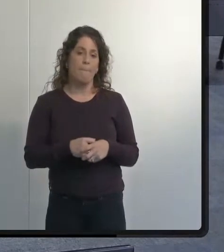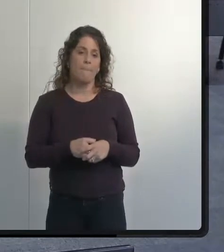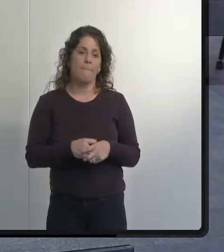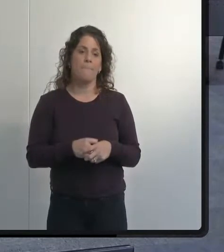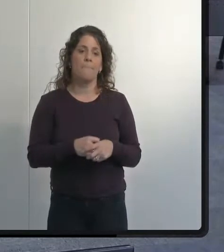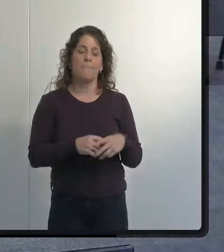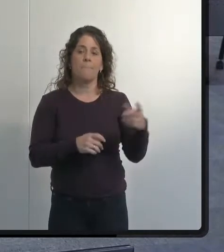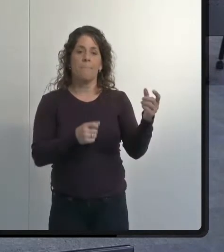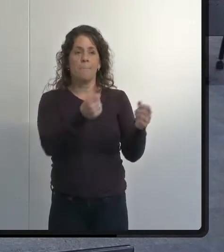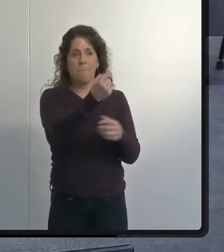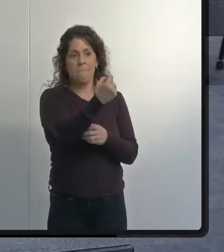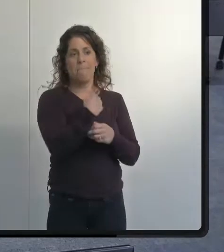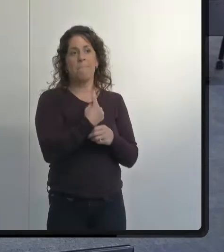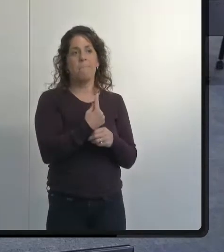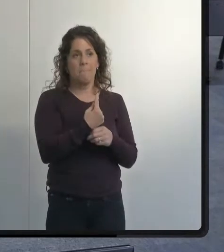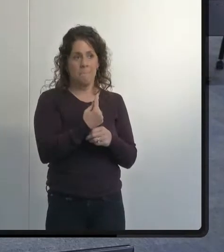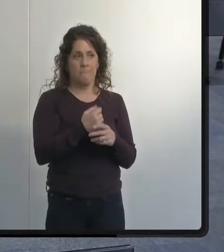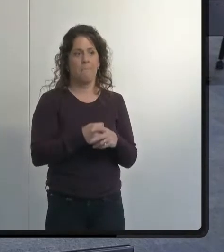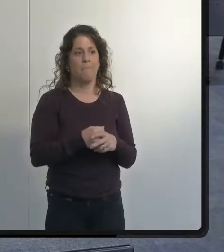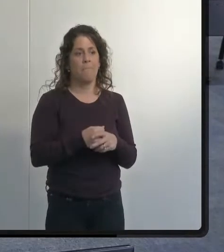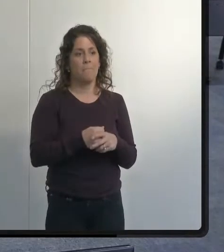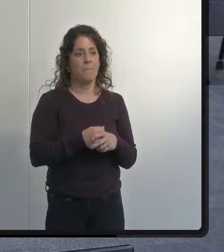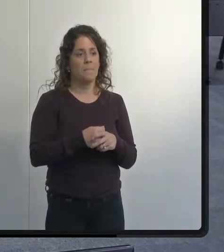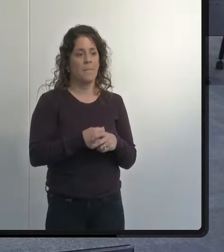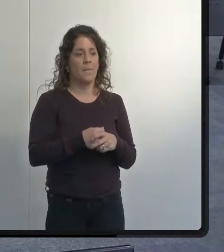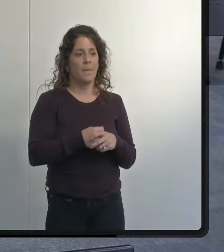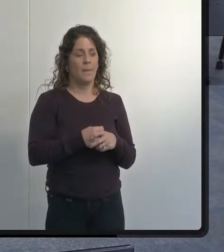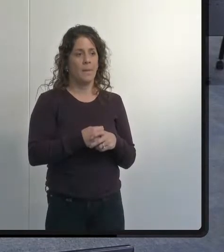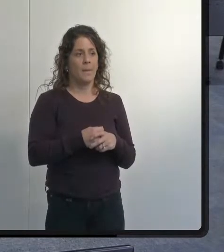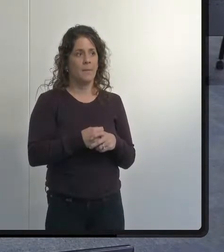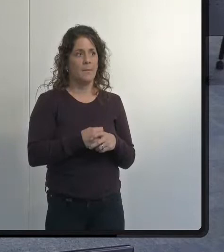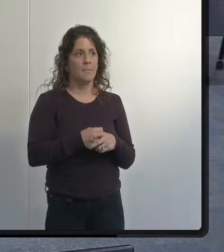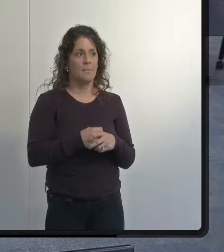Next up, Raisa with San Ynez Valley Star, go ahead.